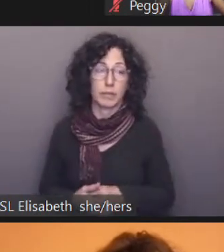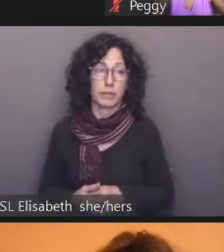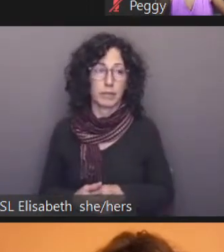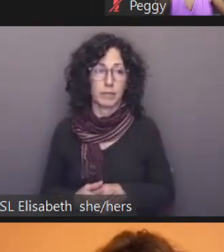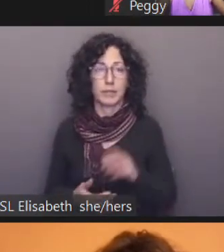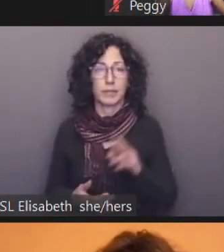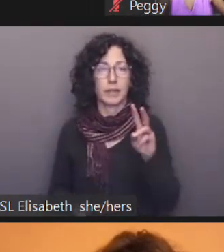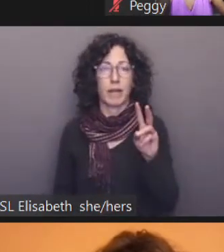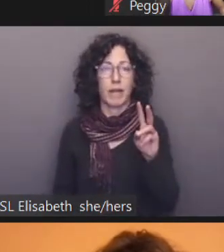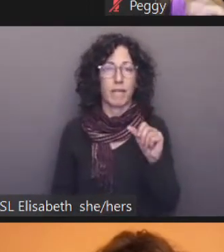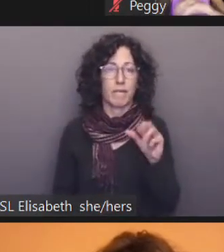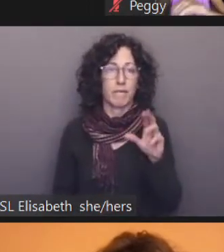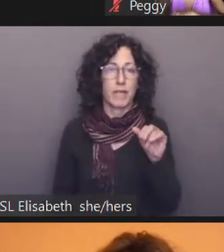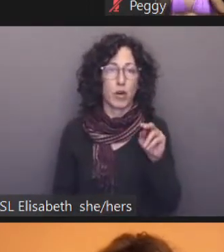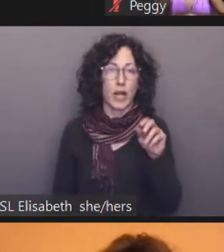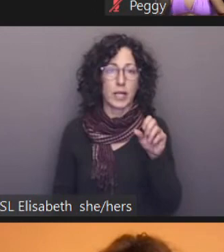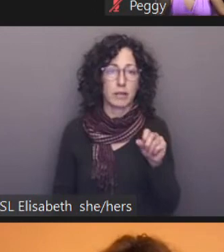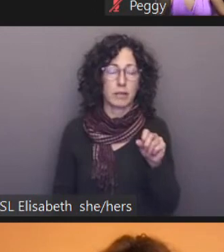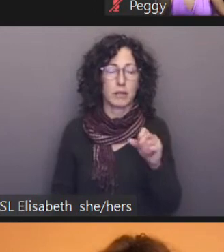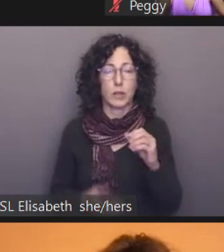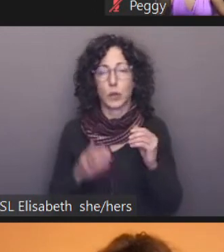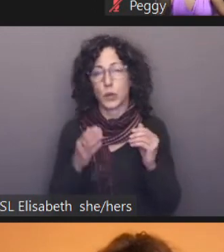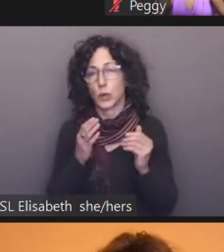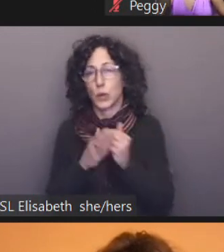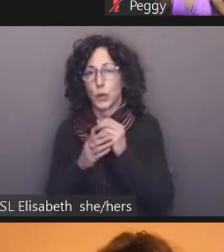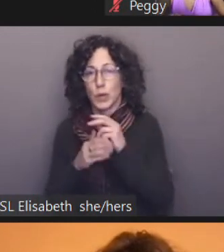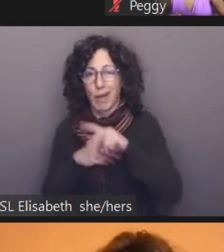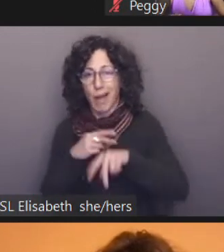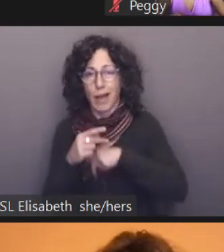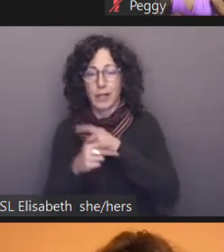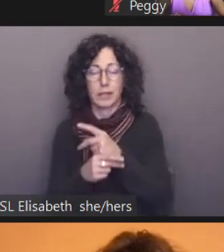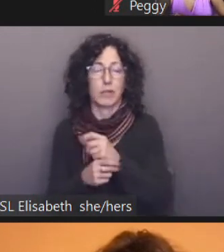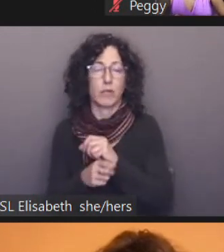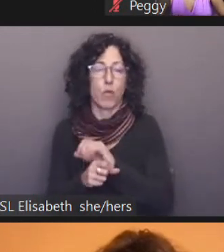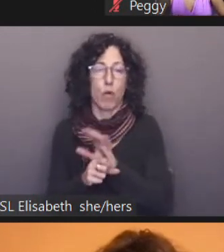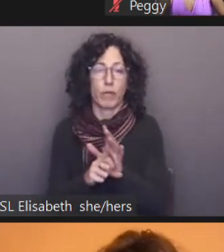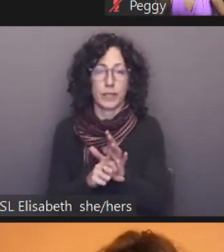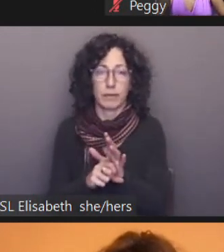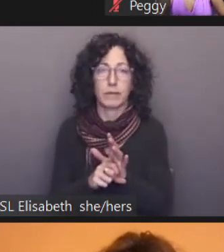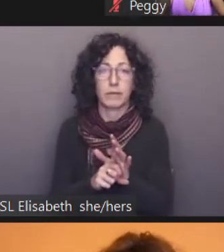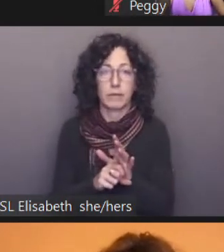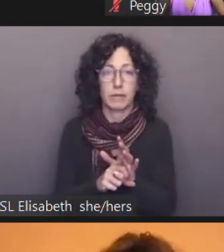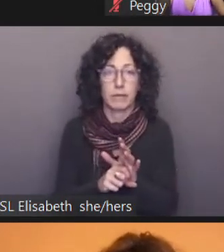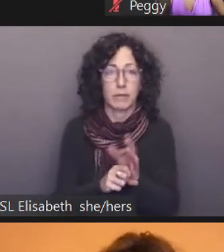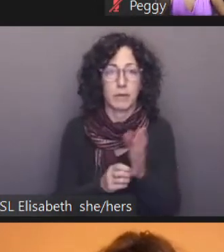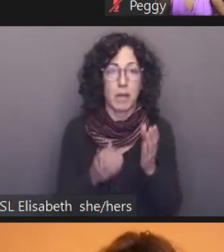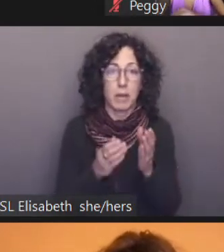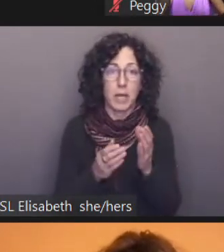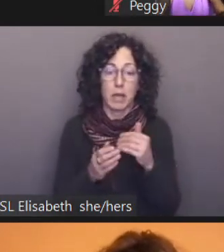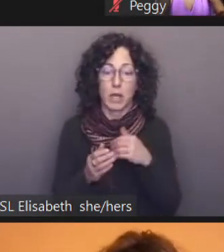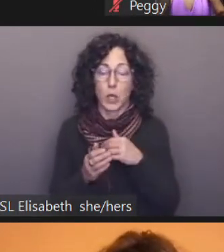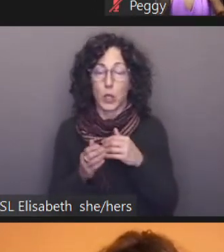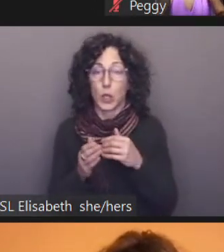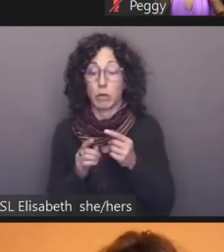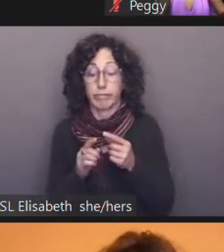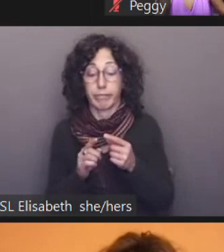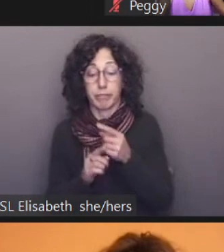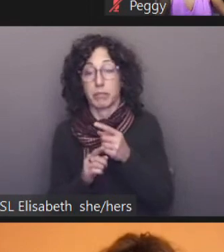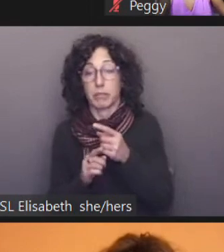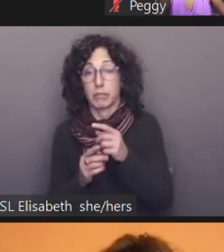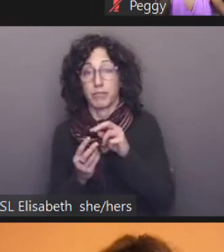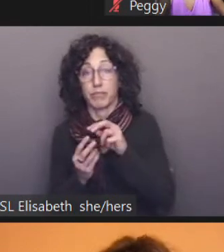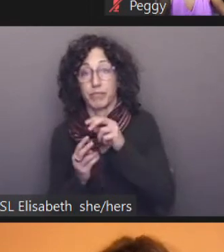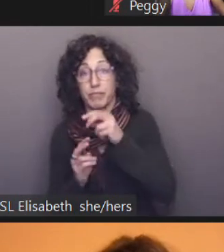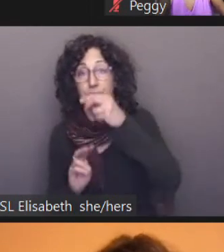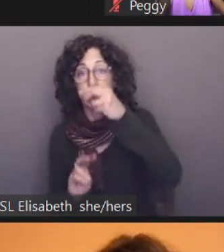if more variants develop that are resistant, whether there would need to be an additional shot to provide protection against that.